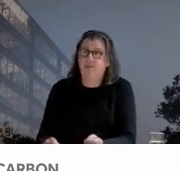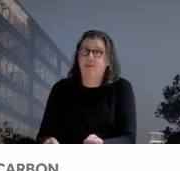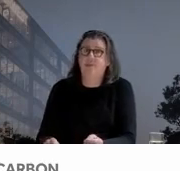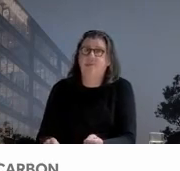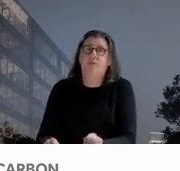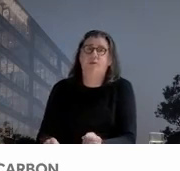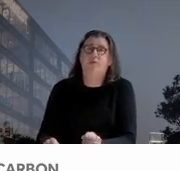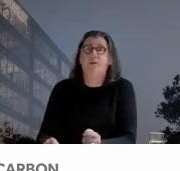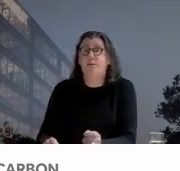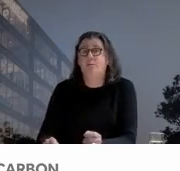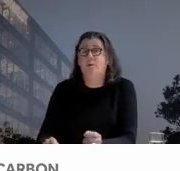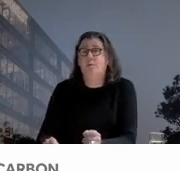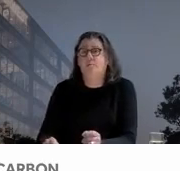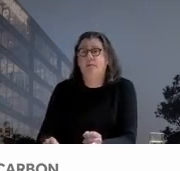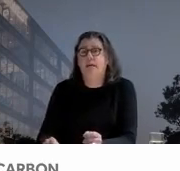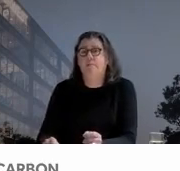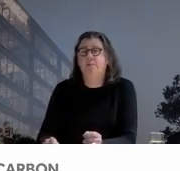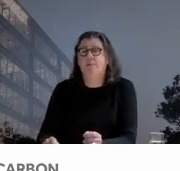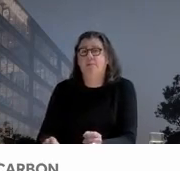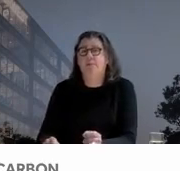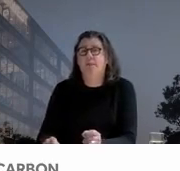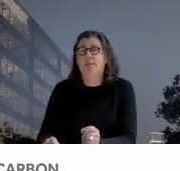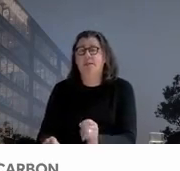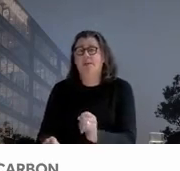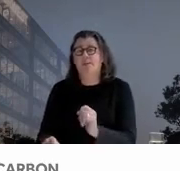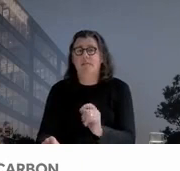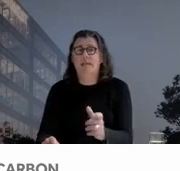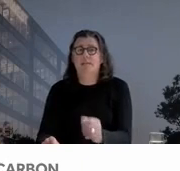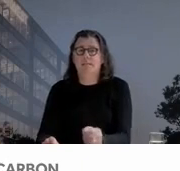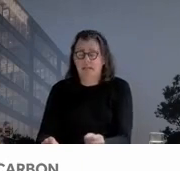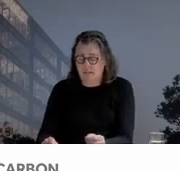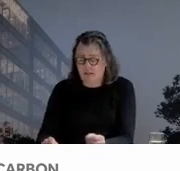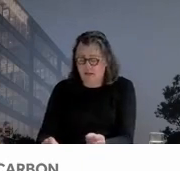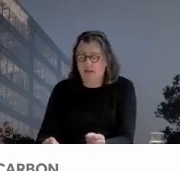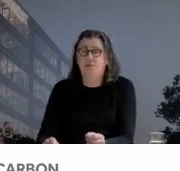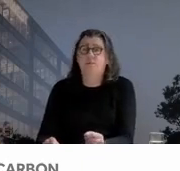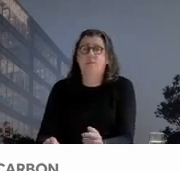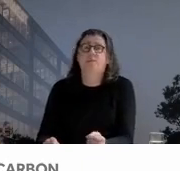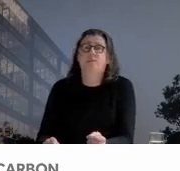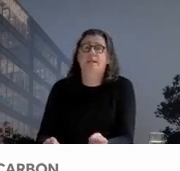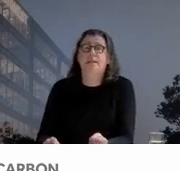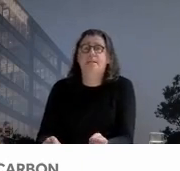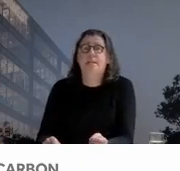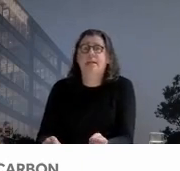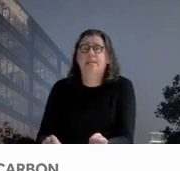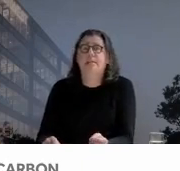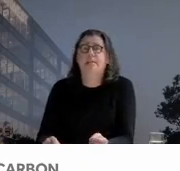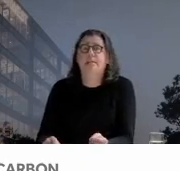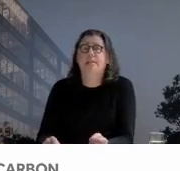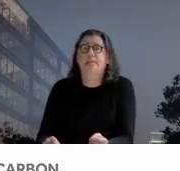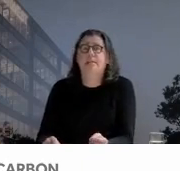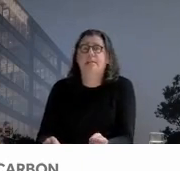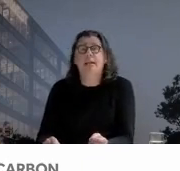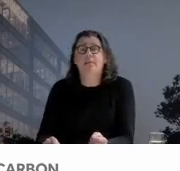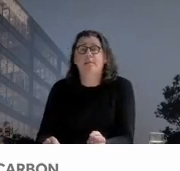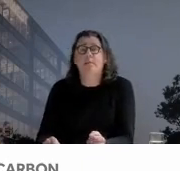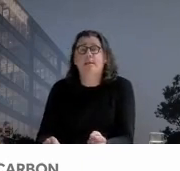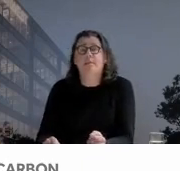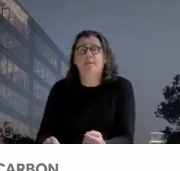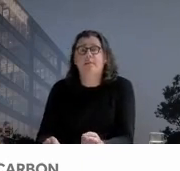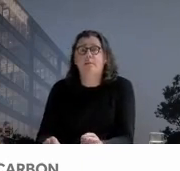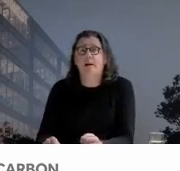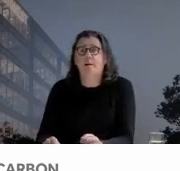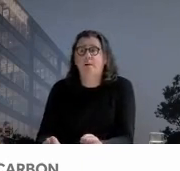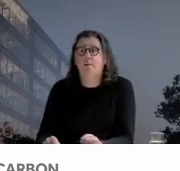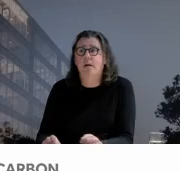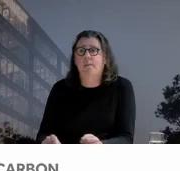kilos of CO2 for a really small, modest building. So scale isn't necessarily an issue. We can do it at any scale and we can have an